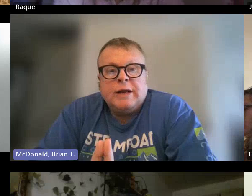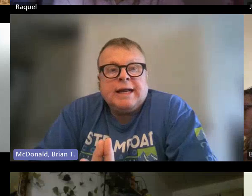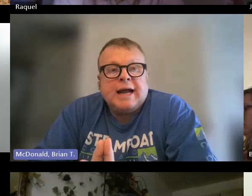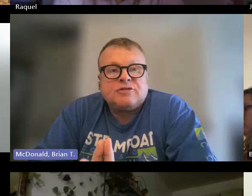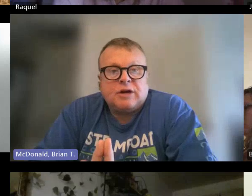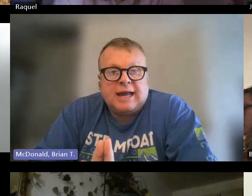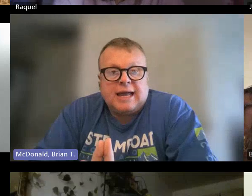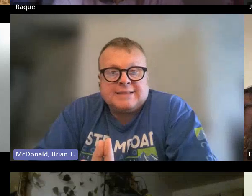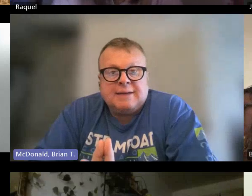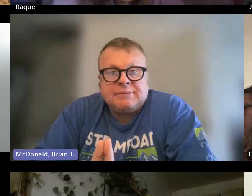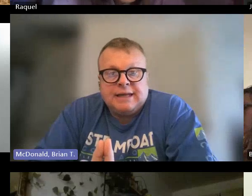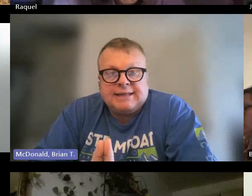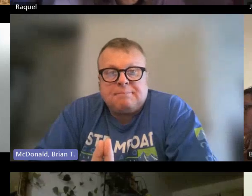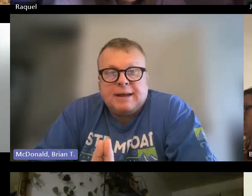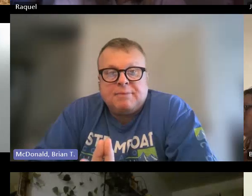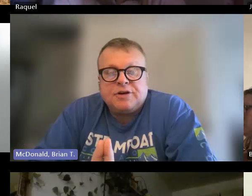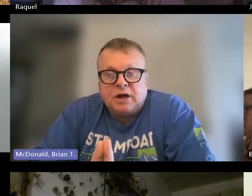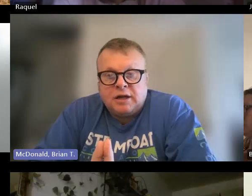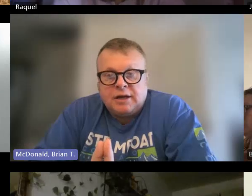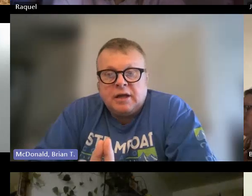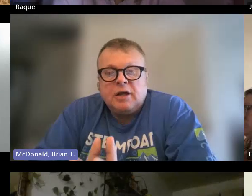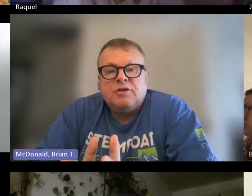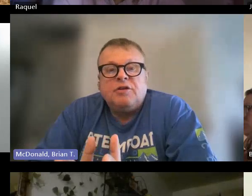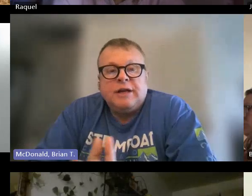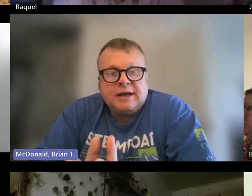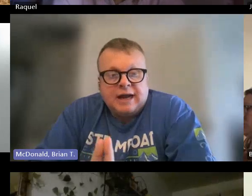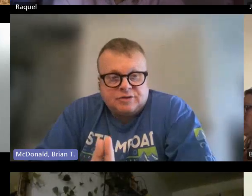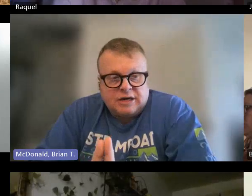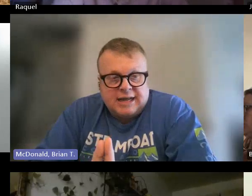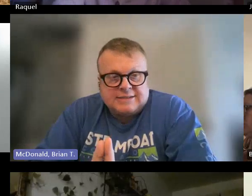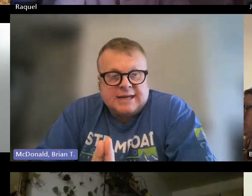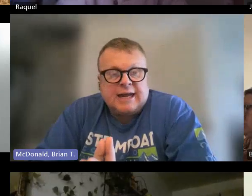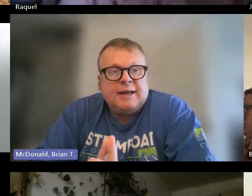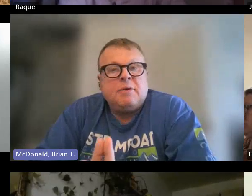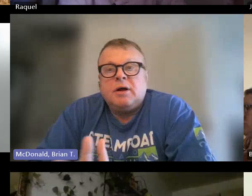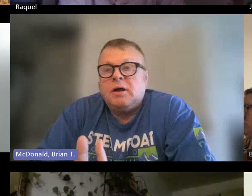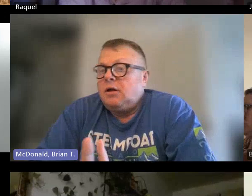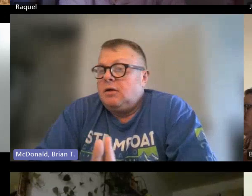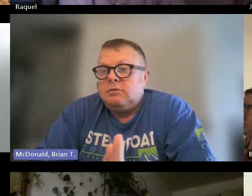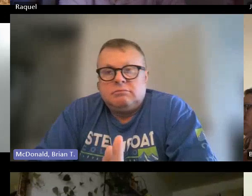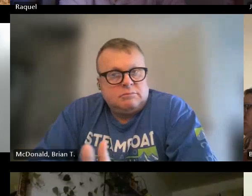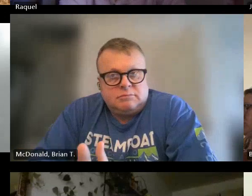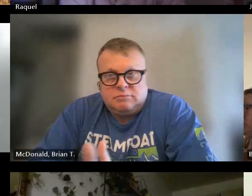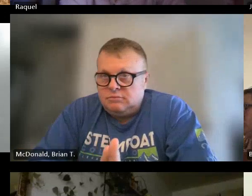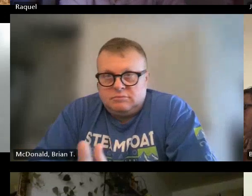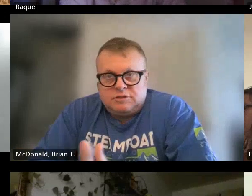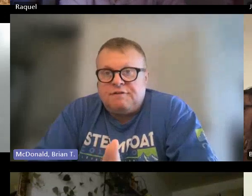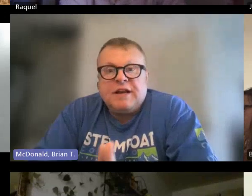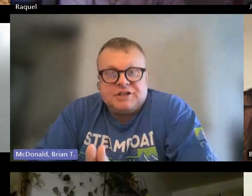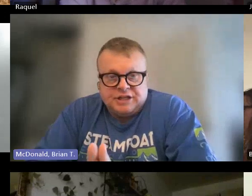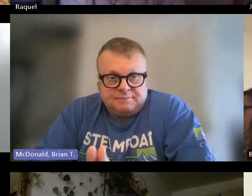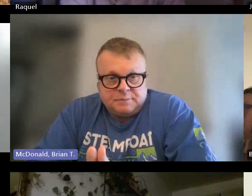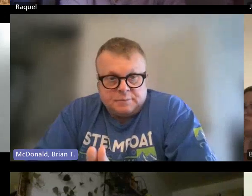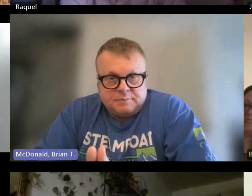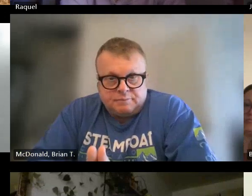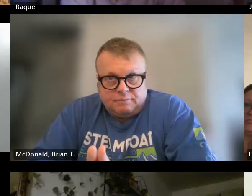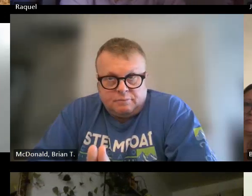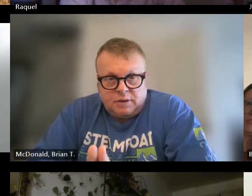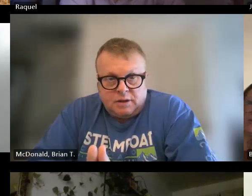Do you need extra class time to get that paper done? Do you need an extra class time to finish